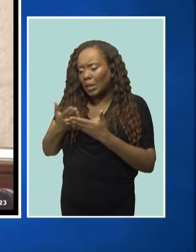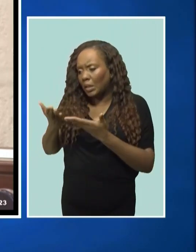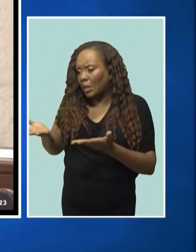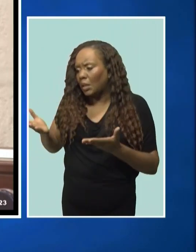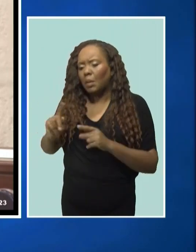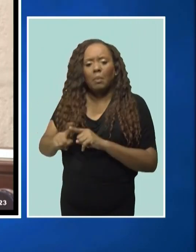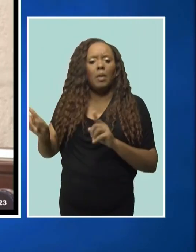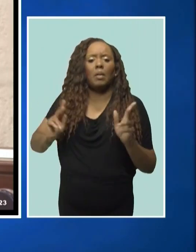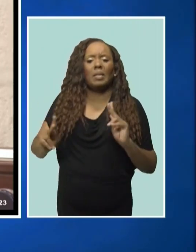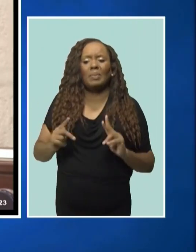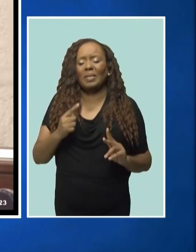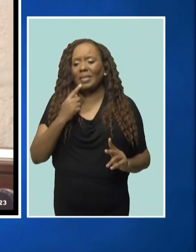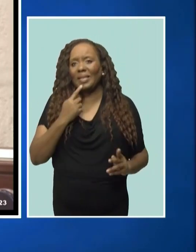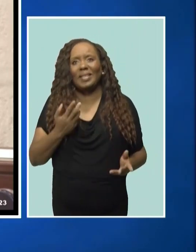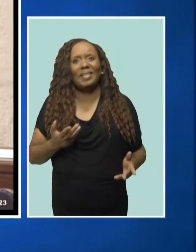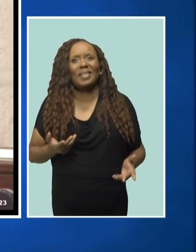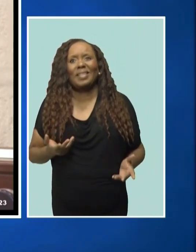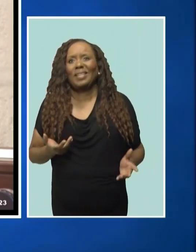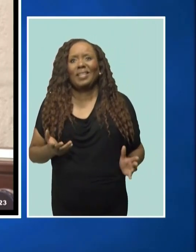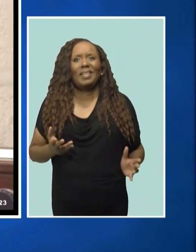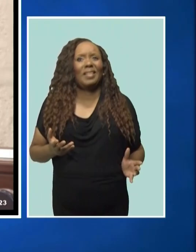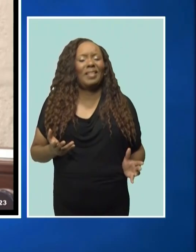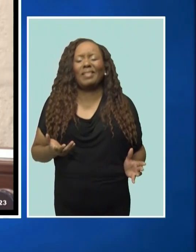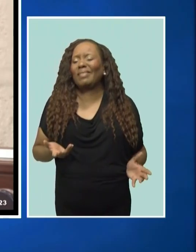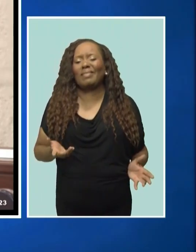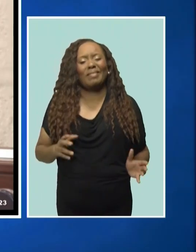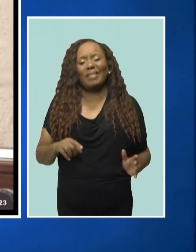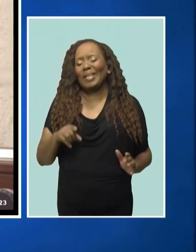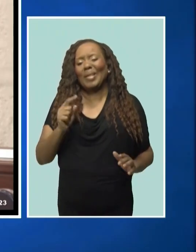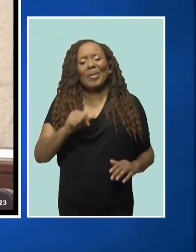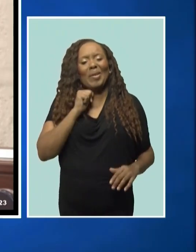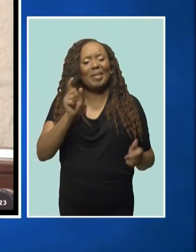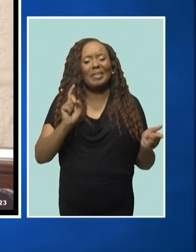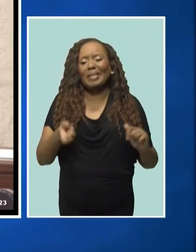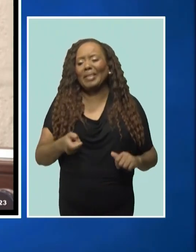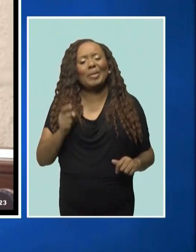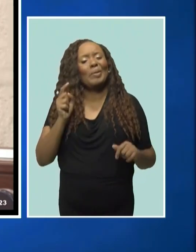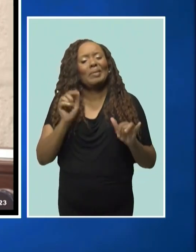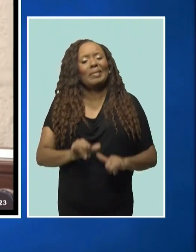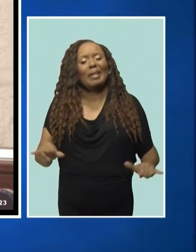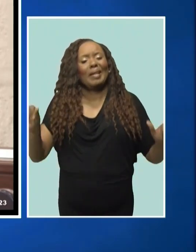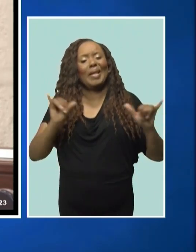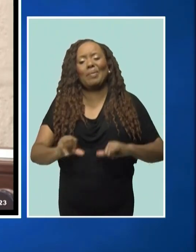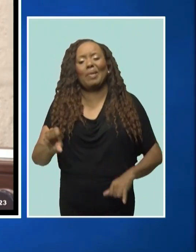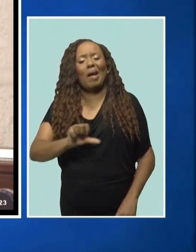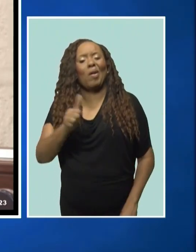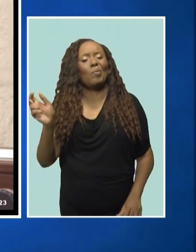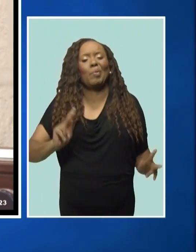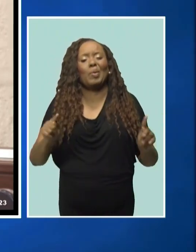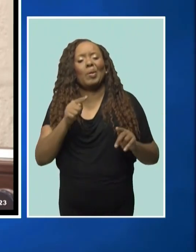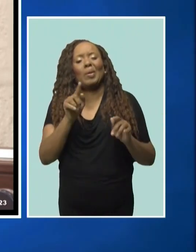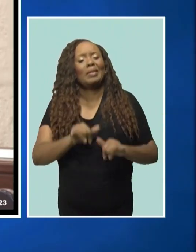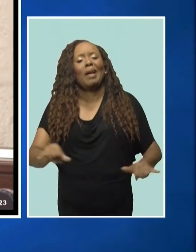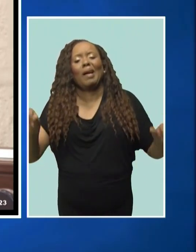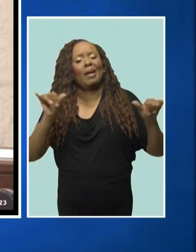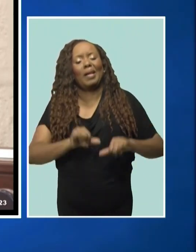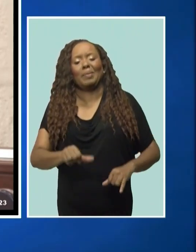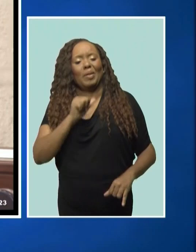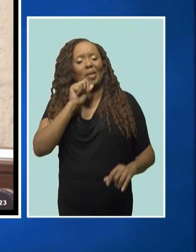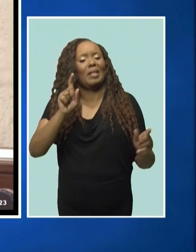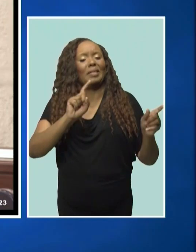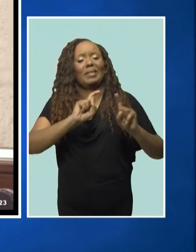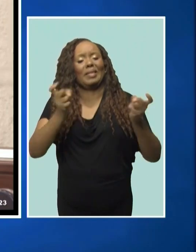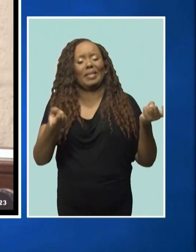characterization of you as being the same yesterday as you are today, then the efforts, Mr.